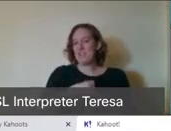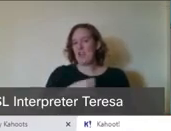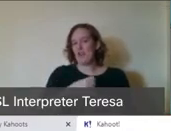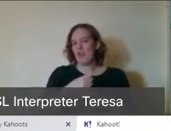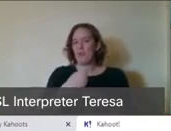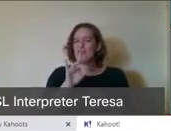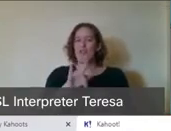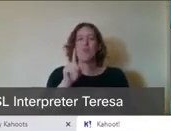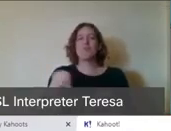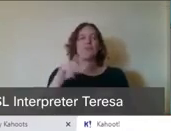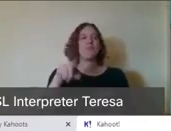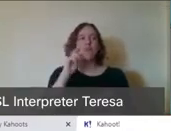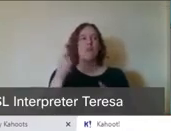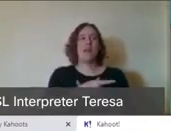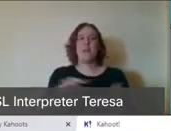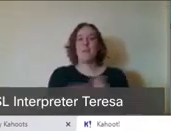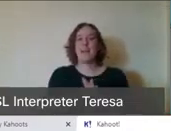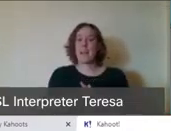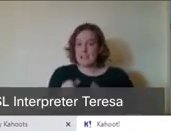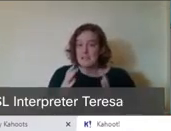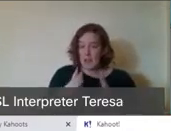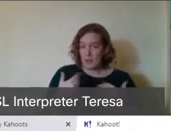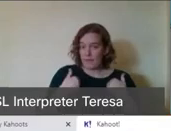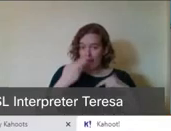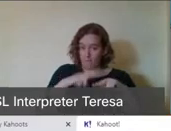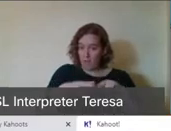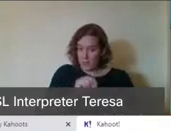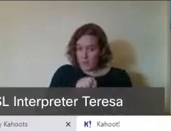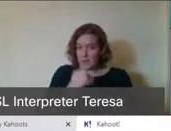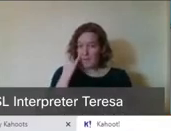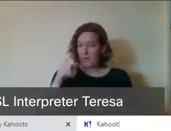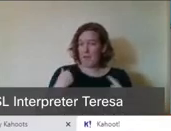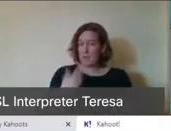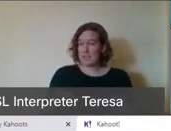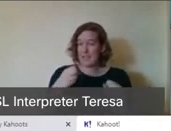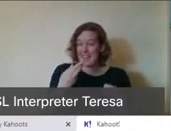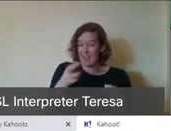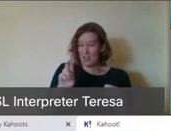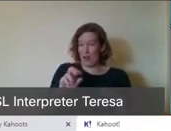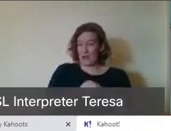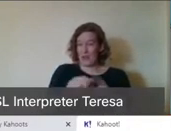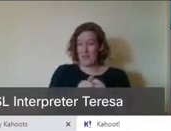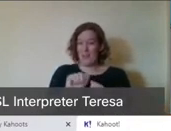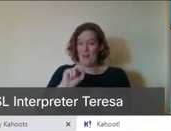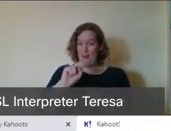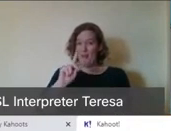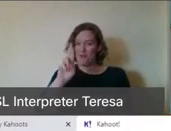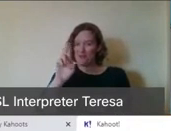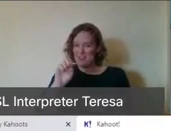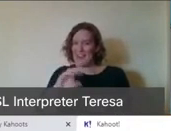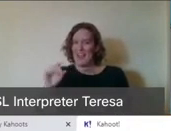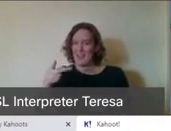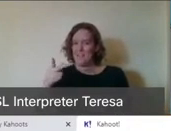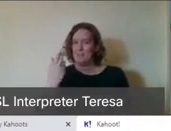which is kind of fun. And it's okay to have fun at work. If you've ever had one of the HR trainings with Andre and Philip, you know for a fact it's possible to